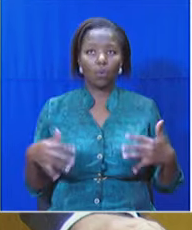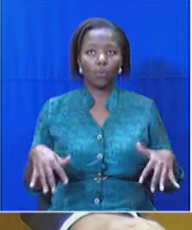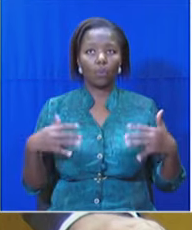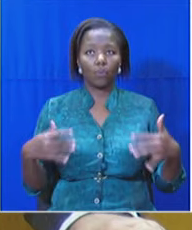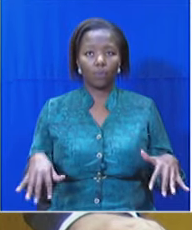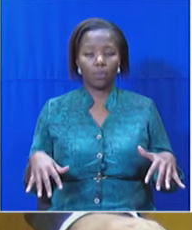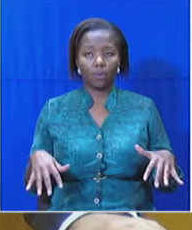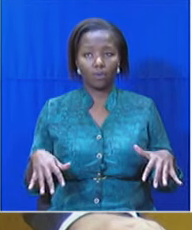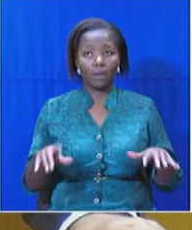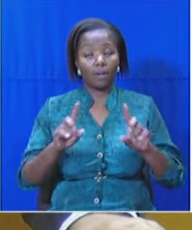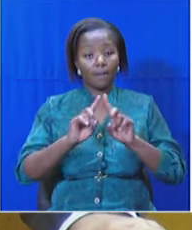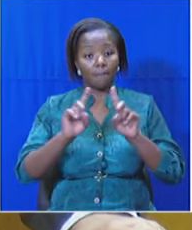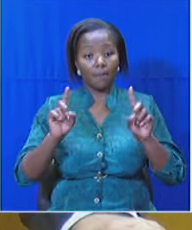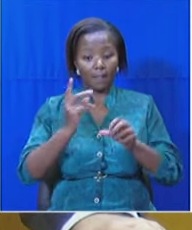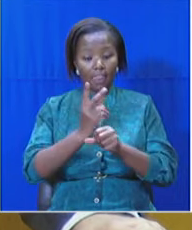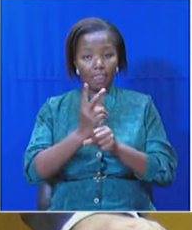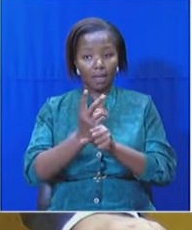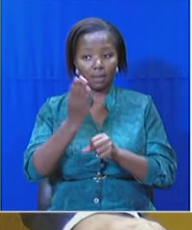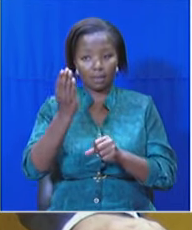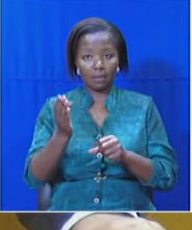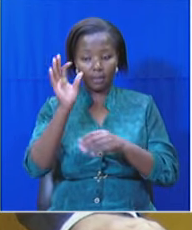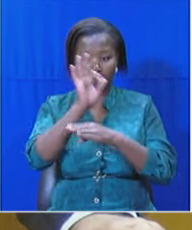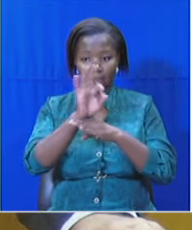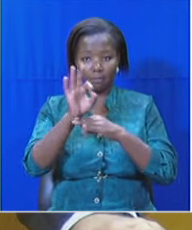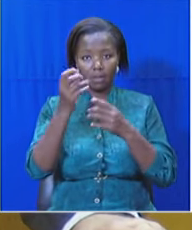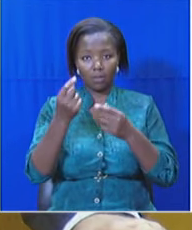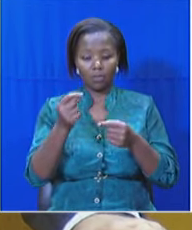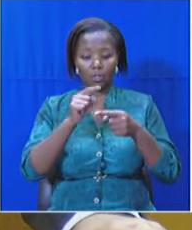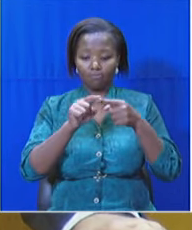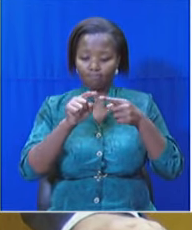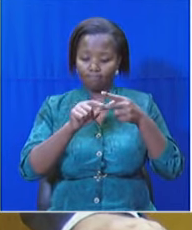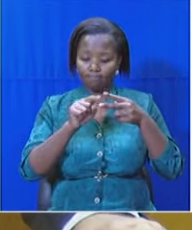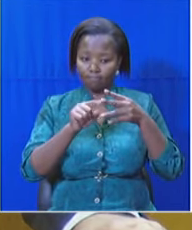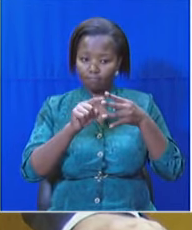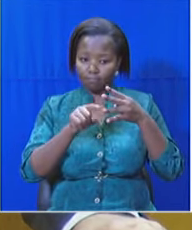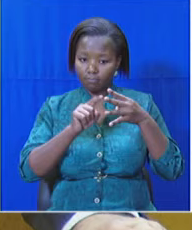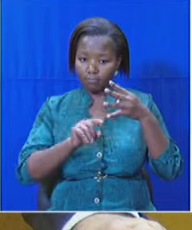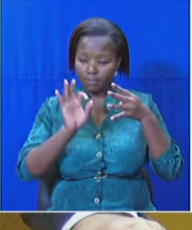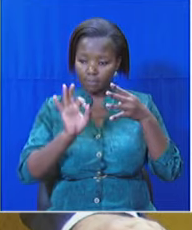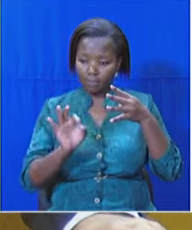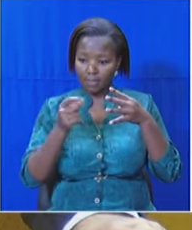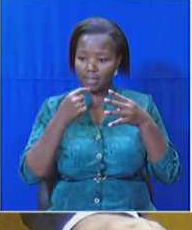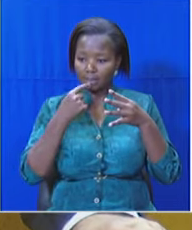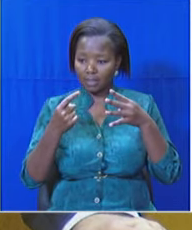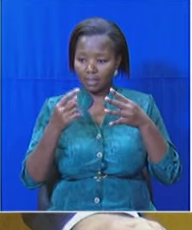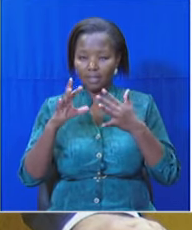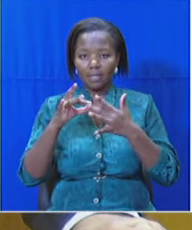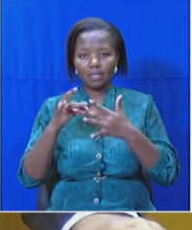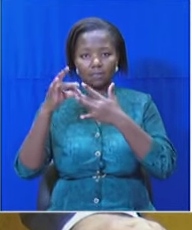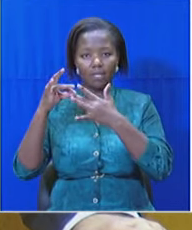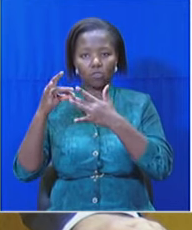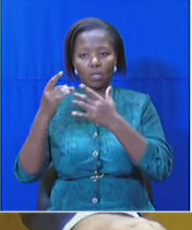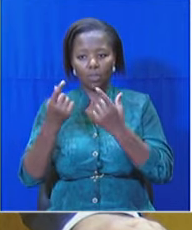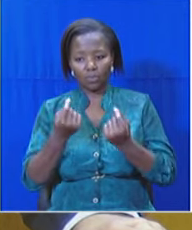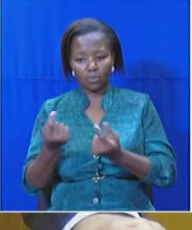grondplafonne daar stel, en dat u dan sê daar sal spesiale gevalle wees, en dan sê u